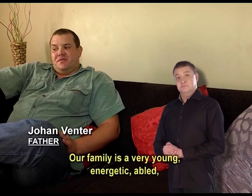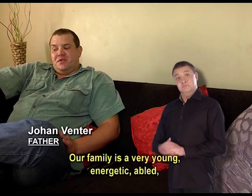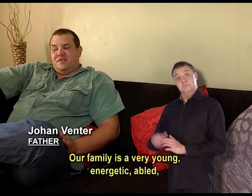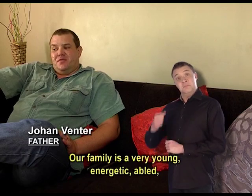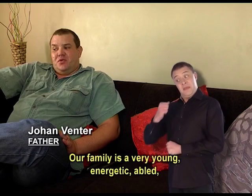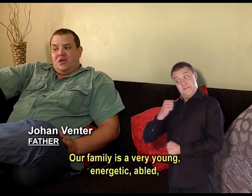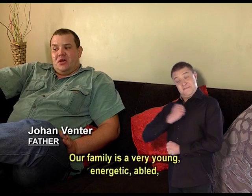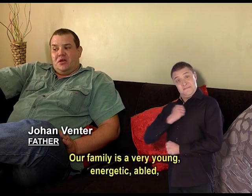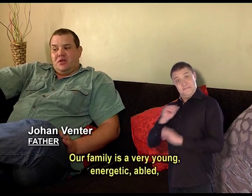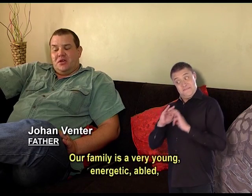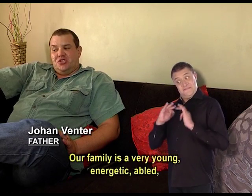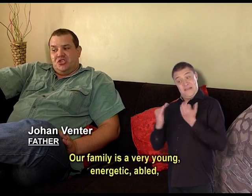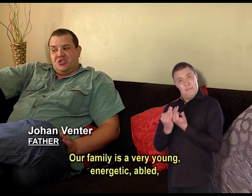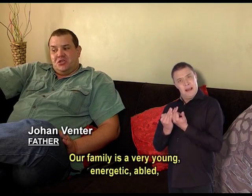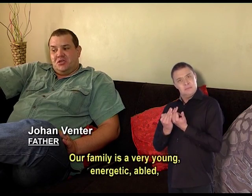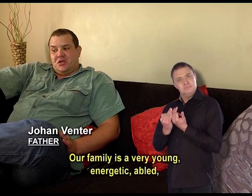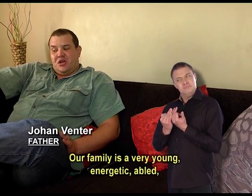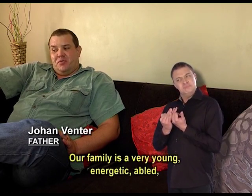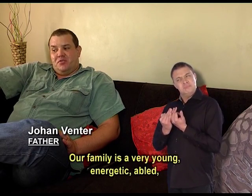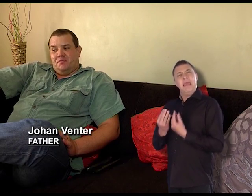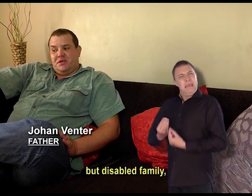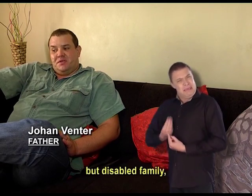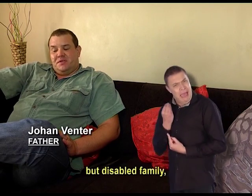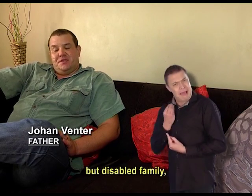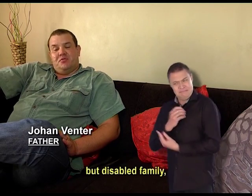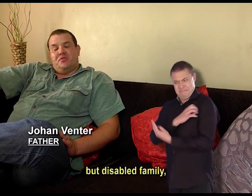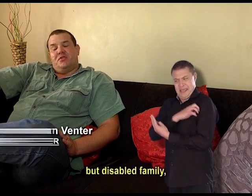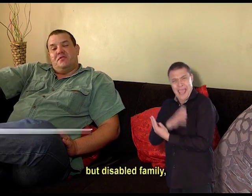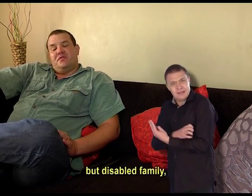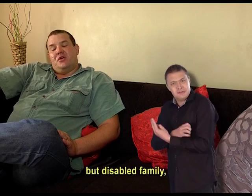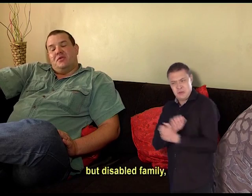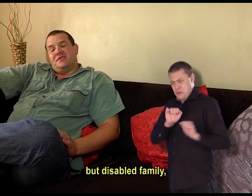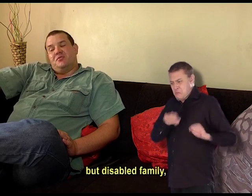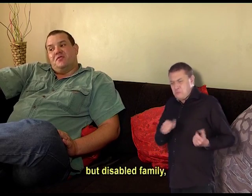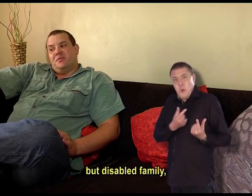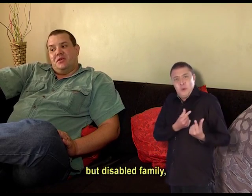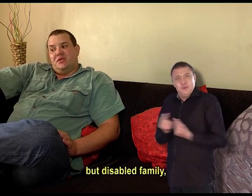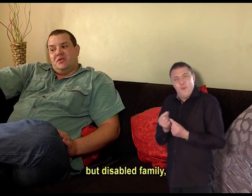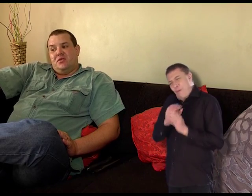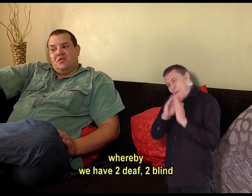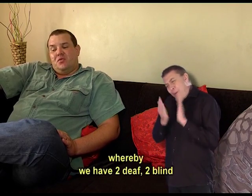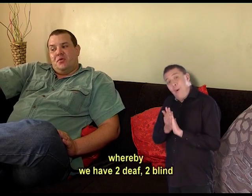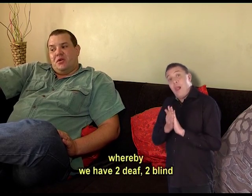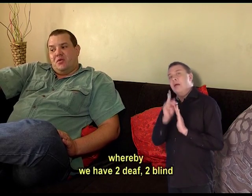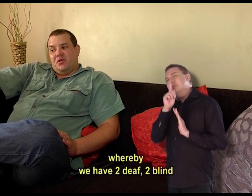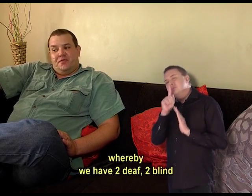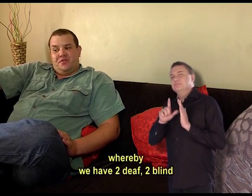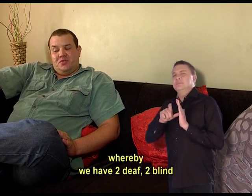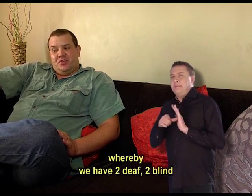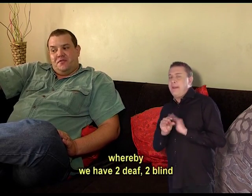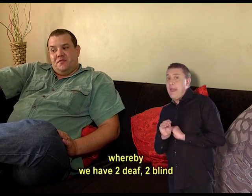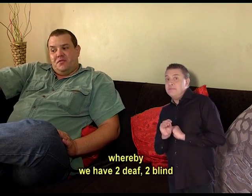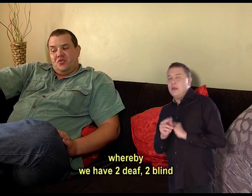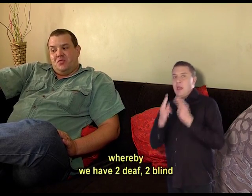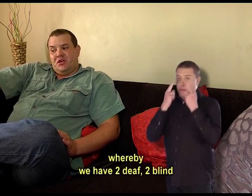Our family is a very young, energetic, abled but disabled family, whereby we have